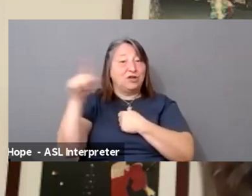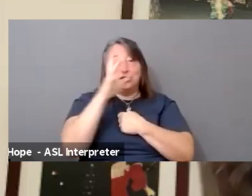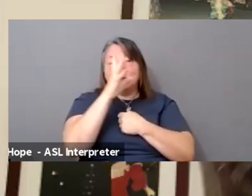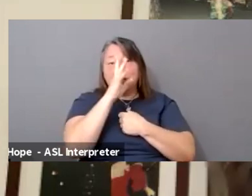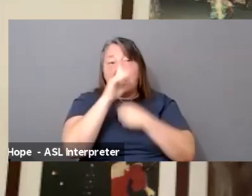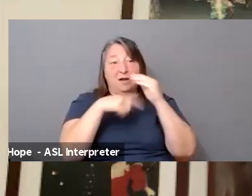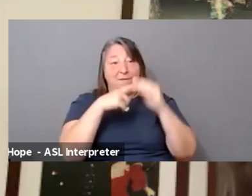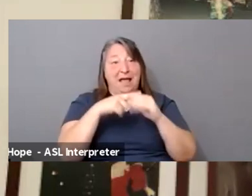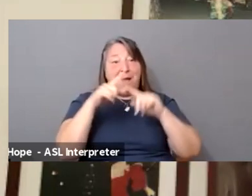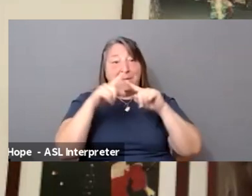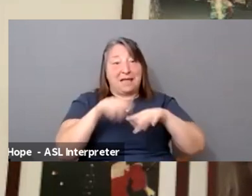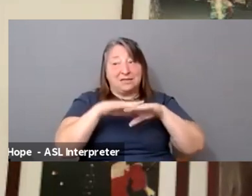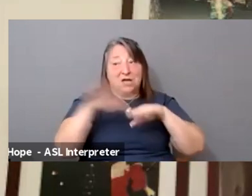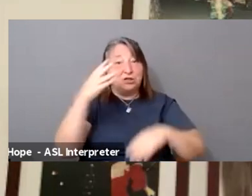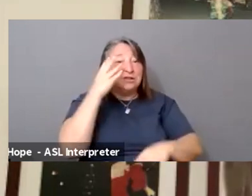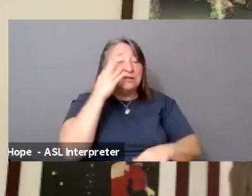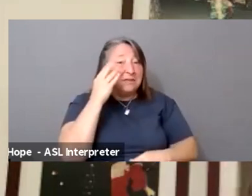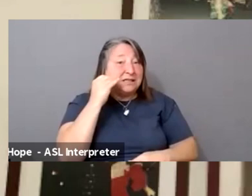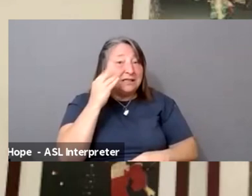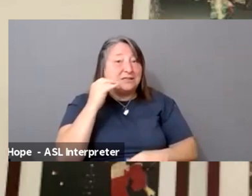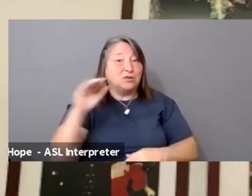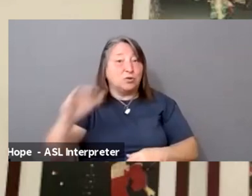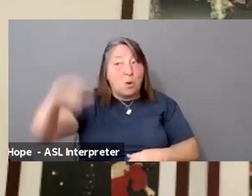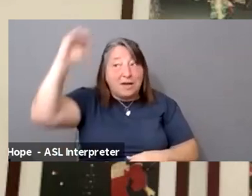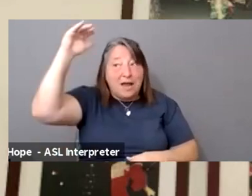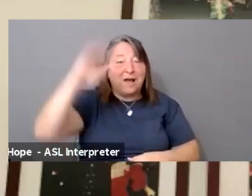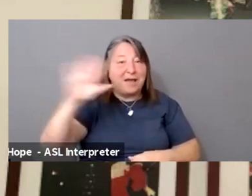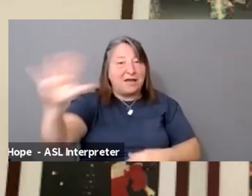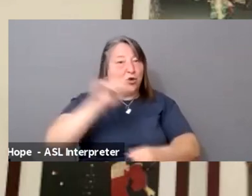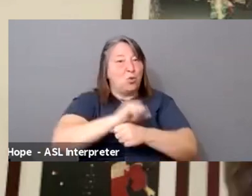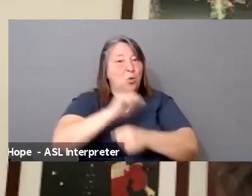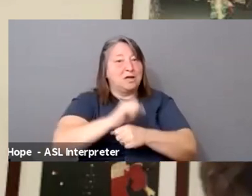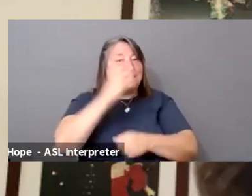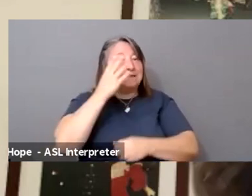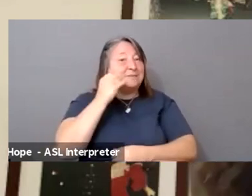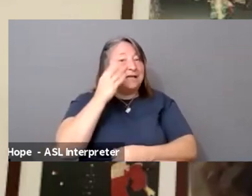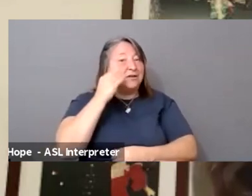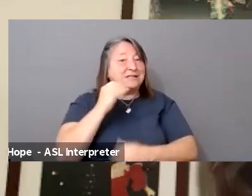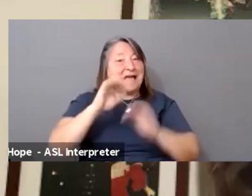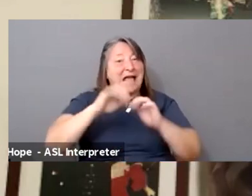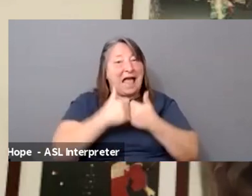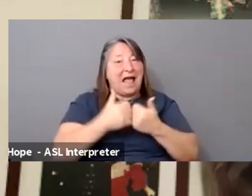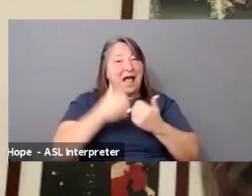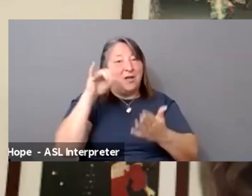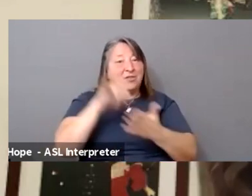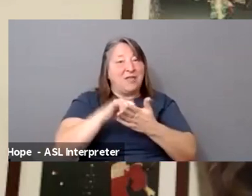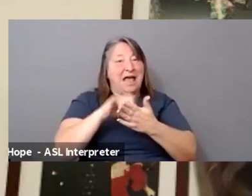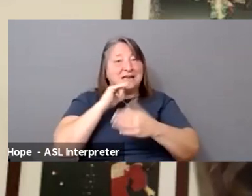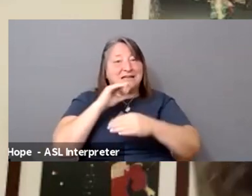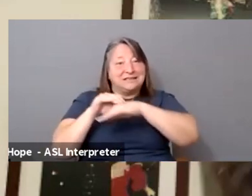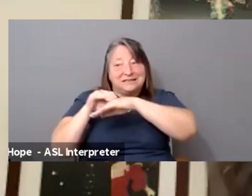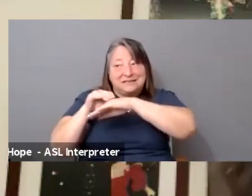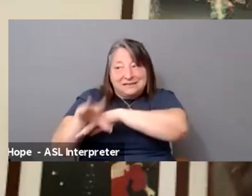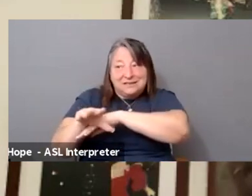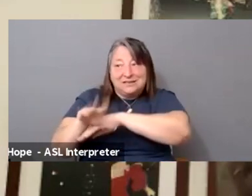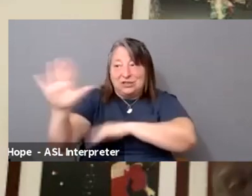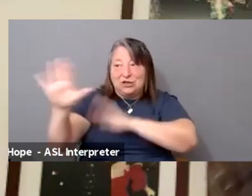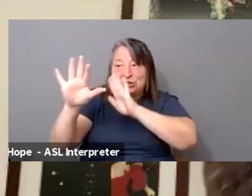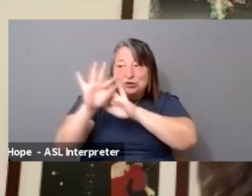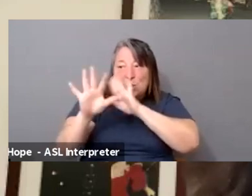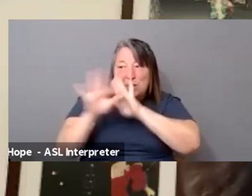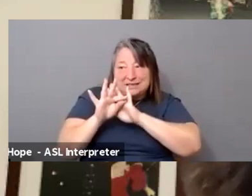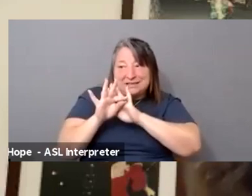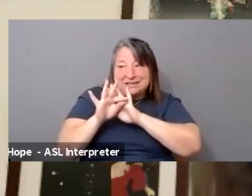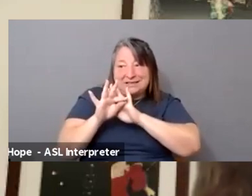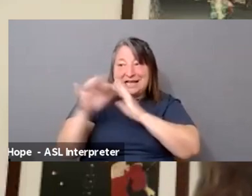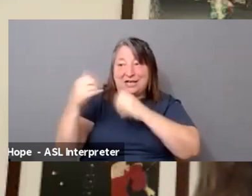on your experience growing up and your work experience, how that's informing choices that you're